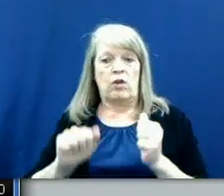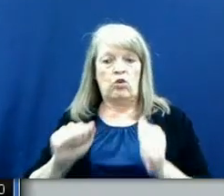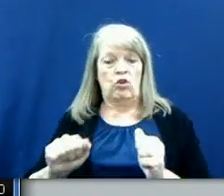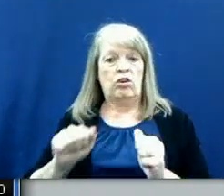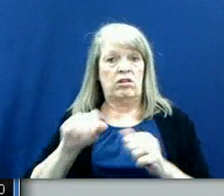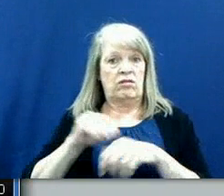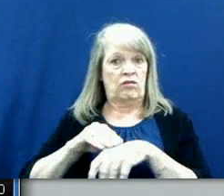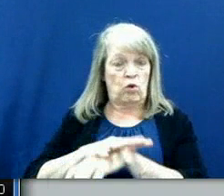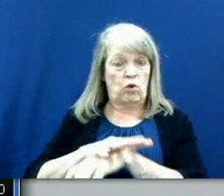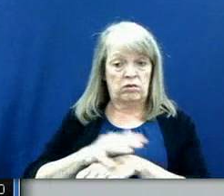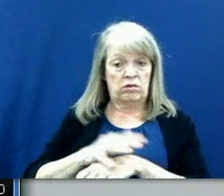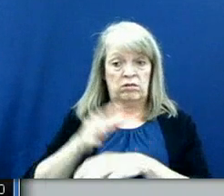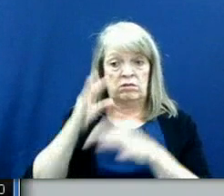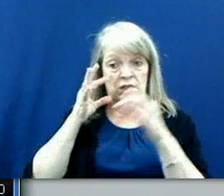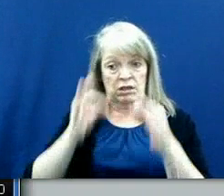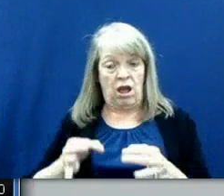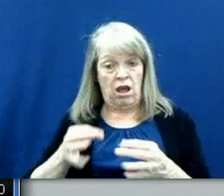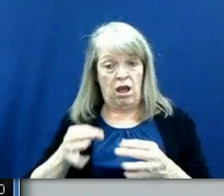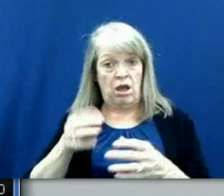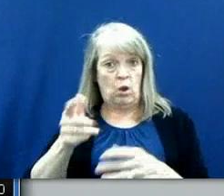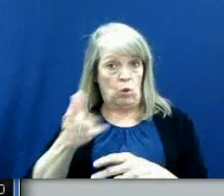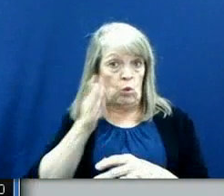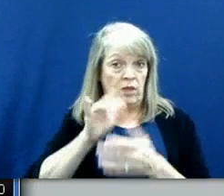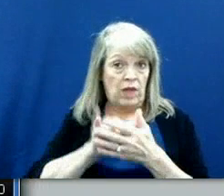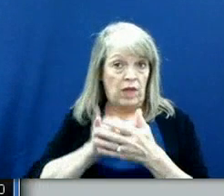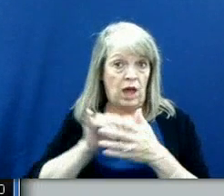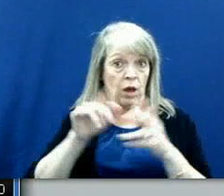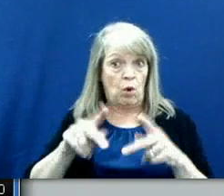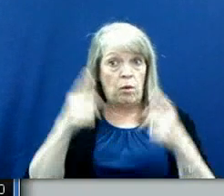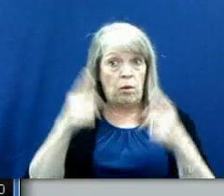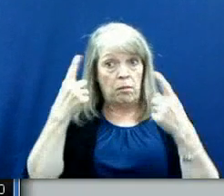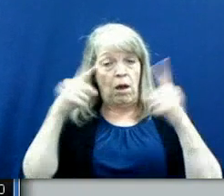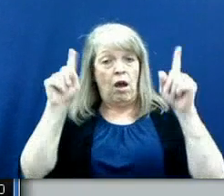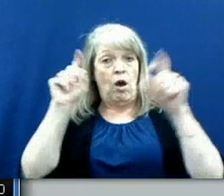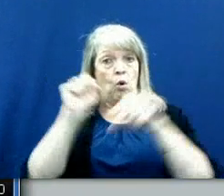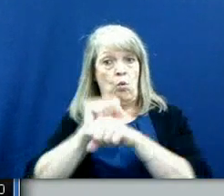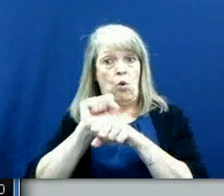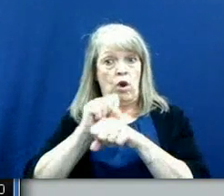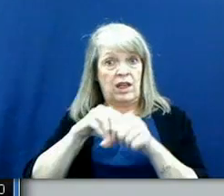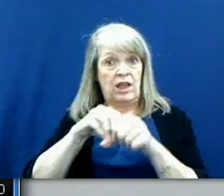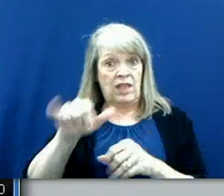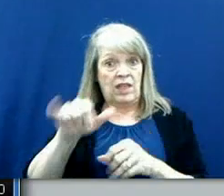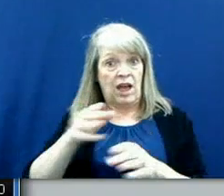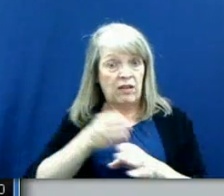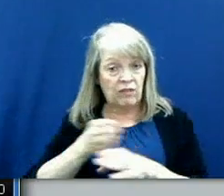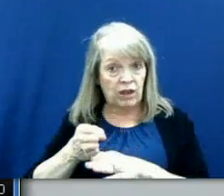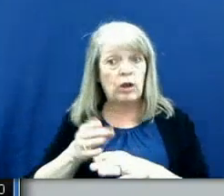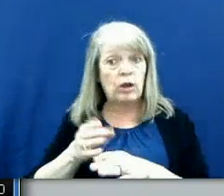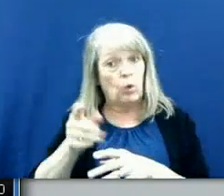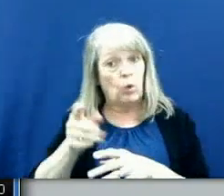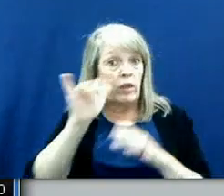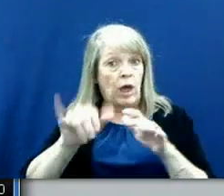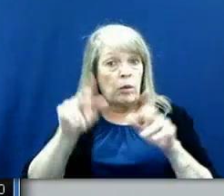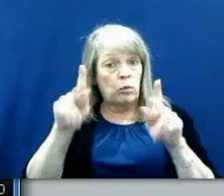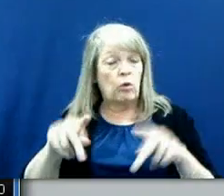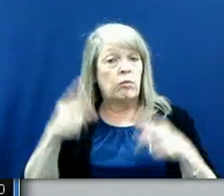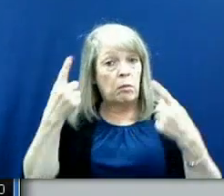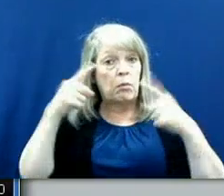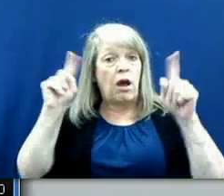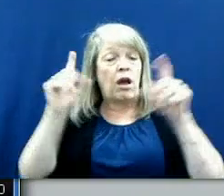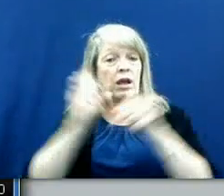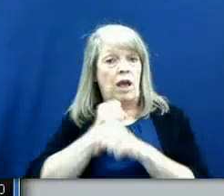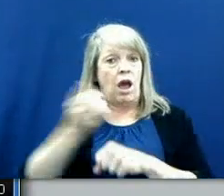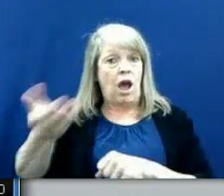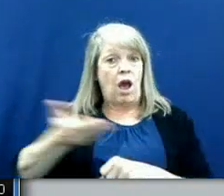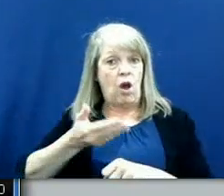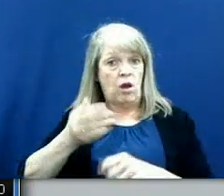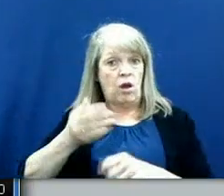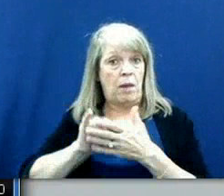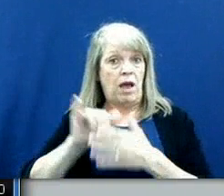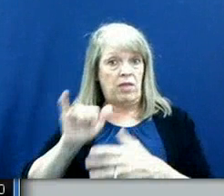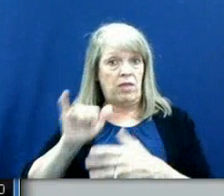person will work in this field or be hired for this company.